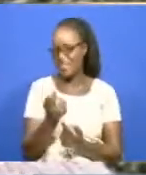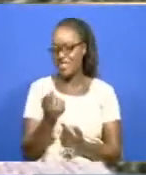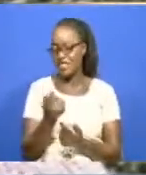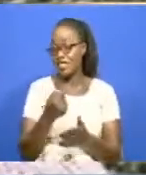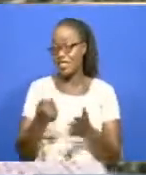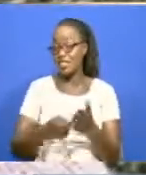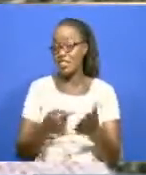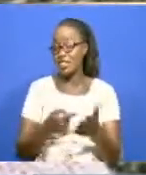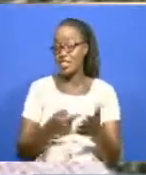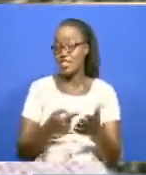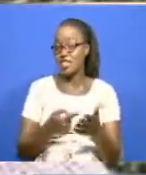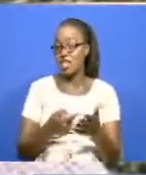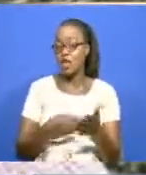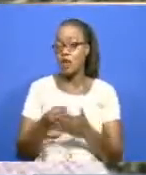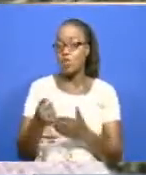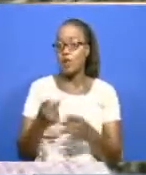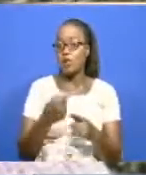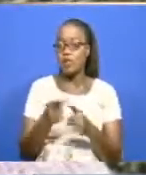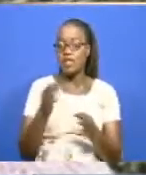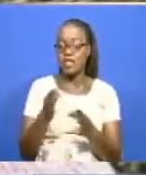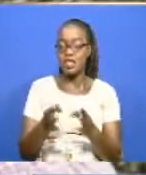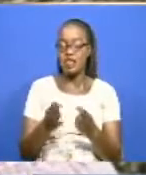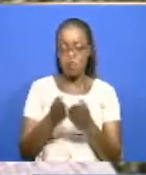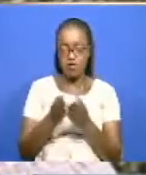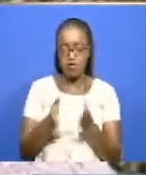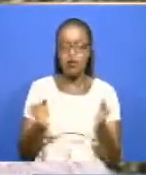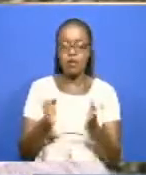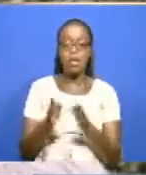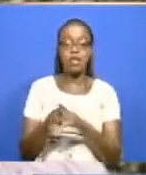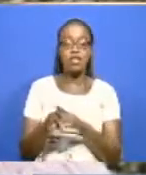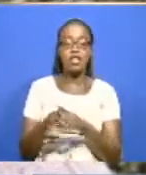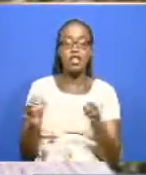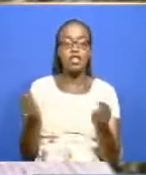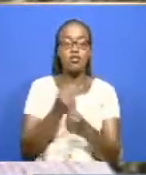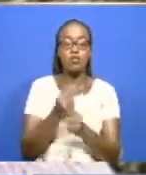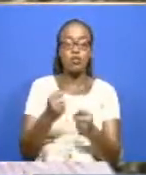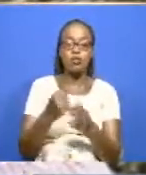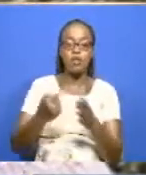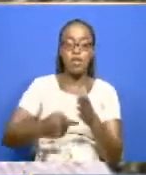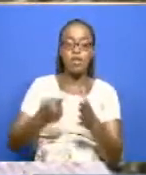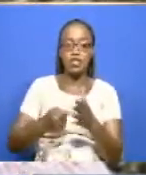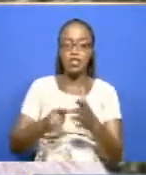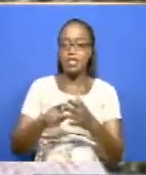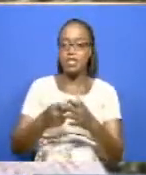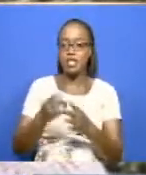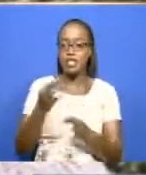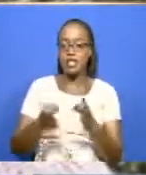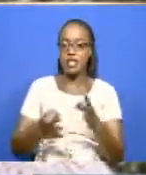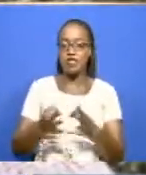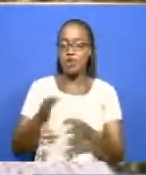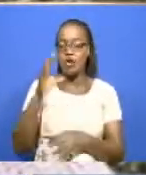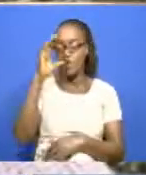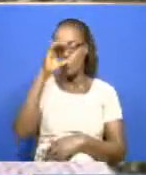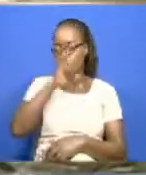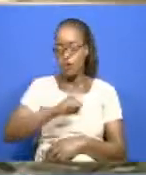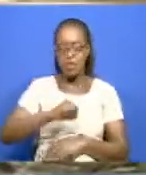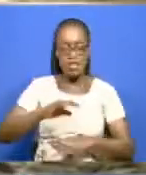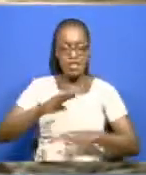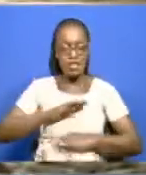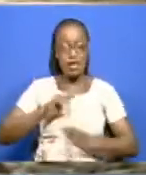industry. But if the industry opens up, and also the industry cannot open up if we don't have enough planting